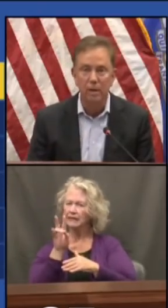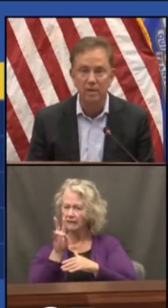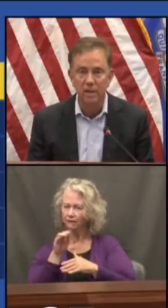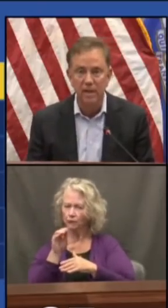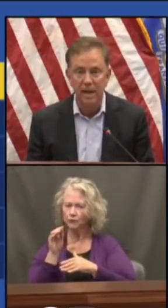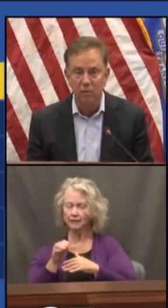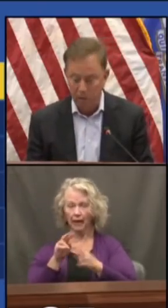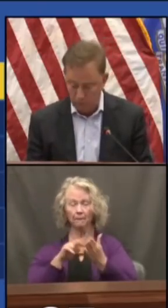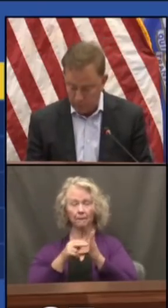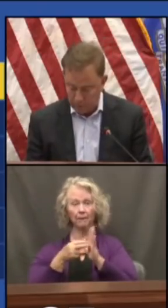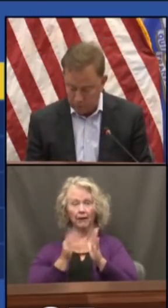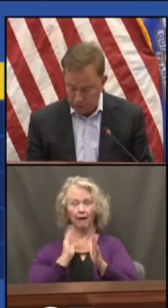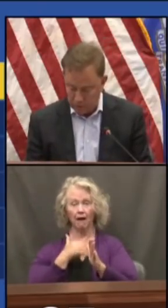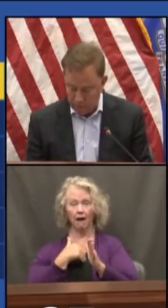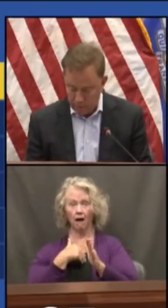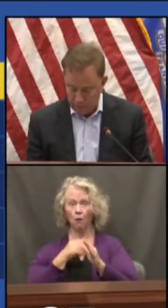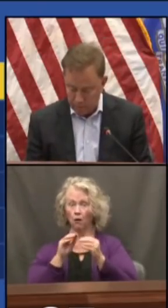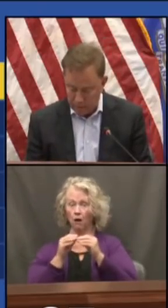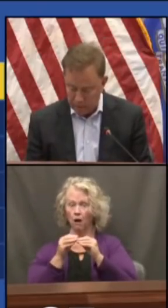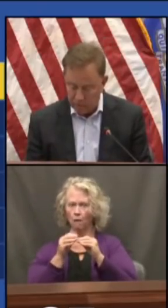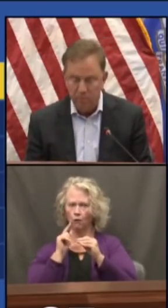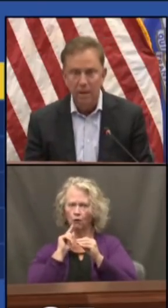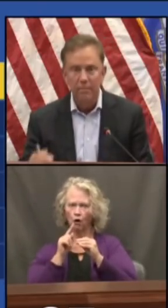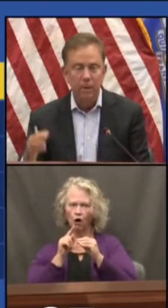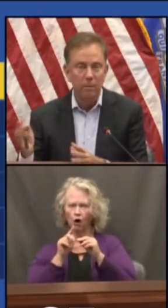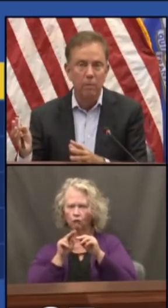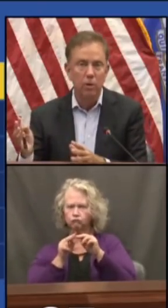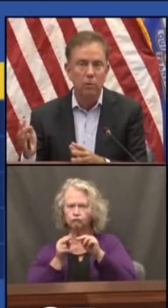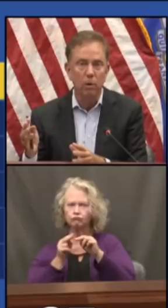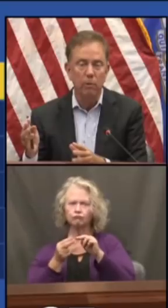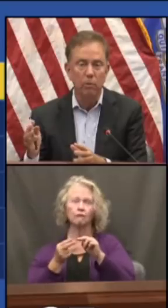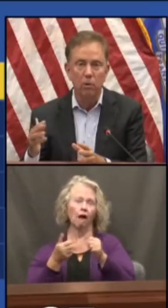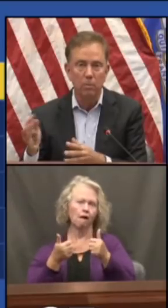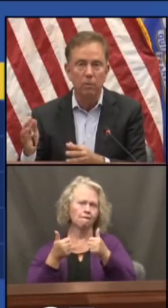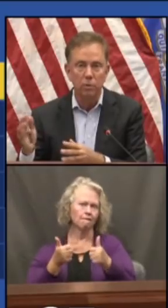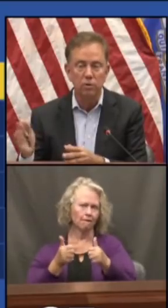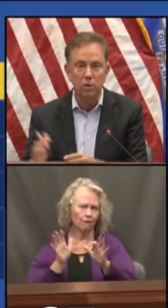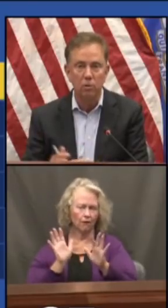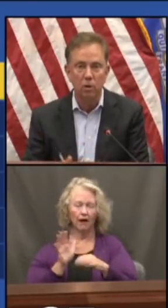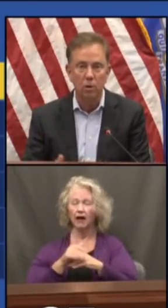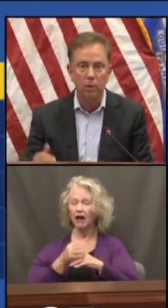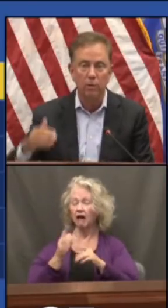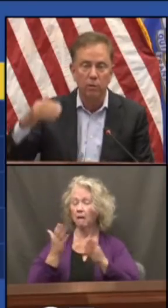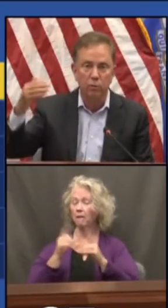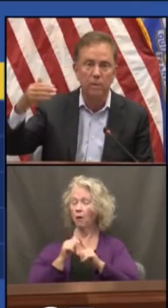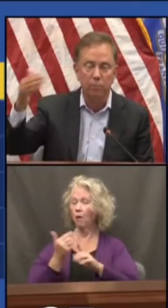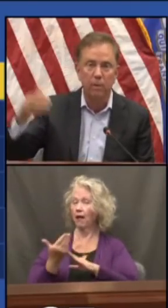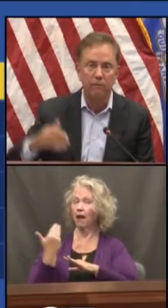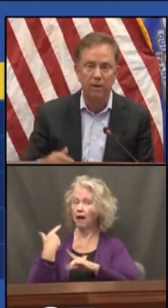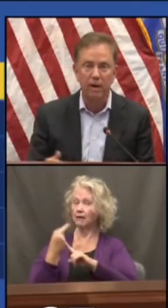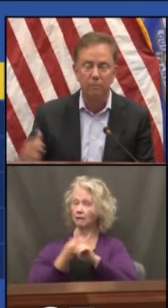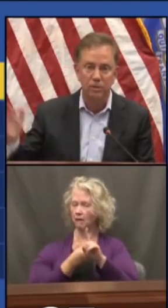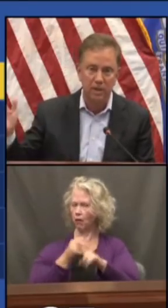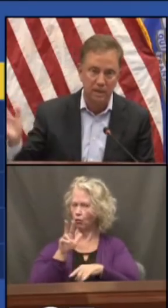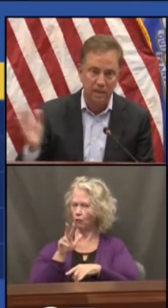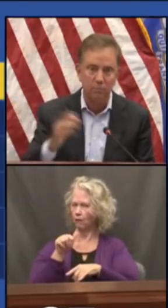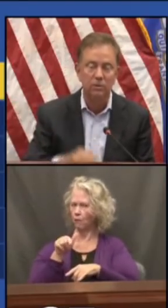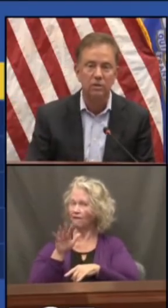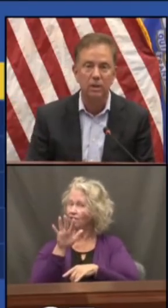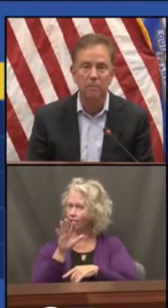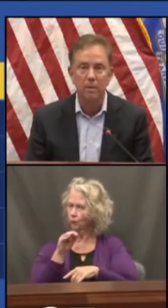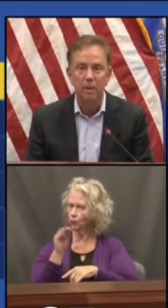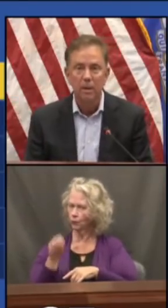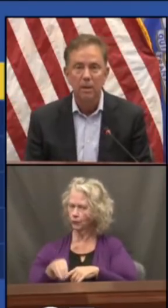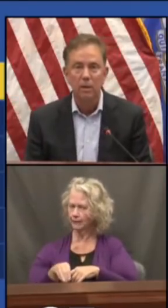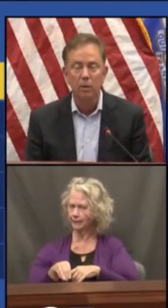actually trending down a little bit, which may be positive. You may wonder where we were a month or so ago. We were at 3.5%. That